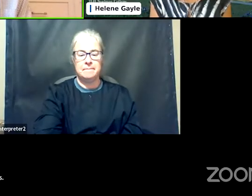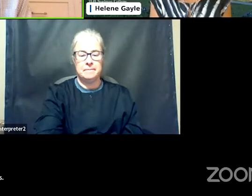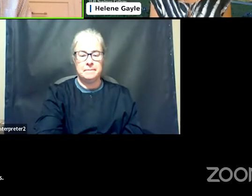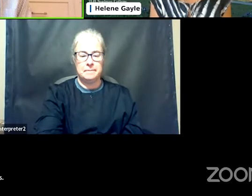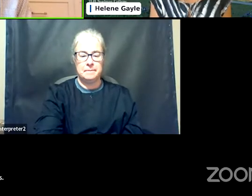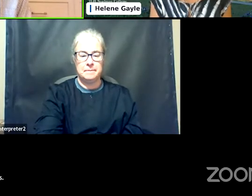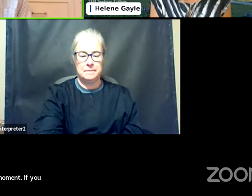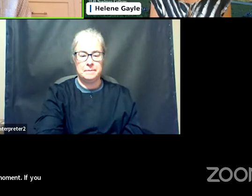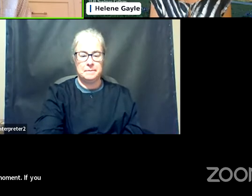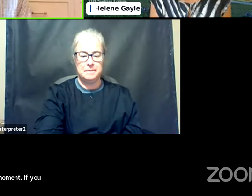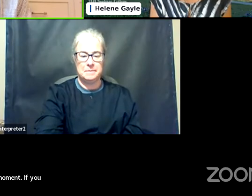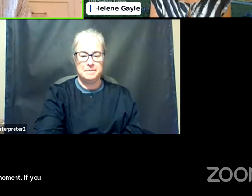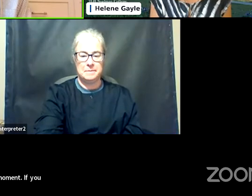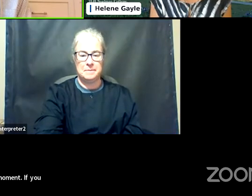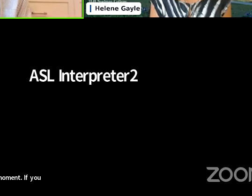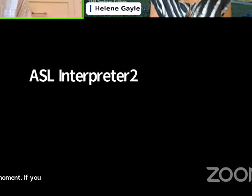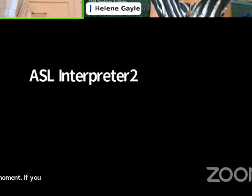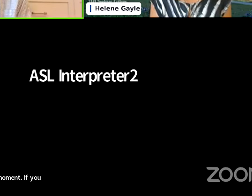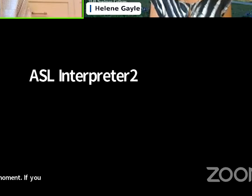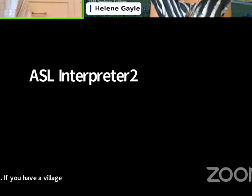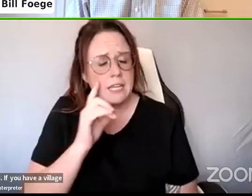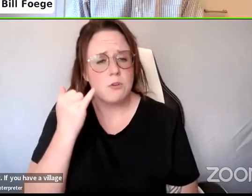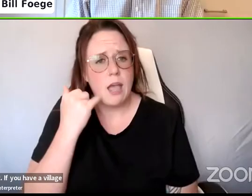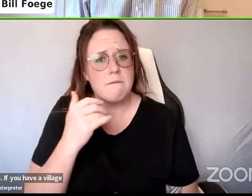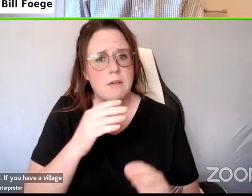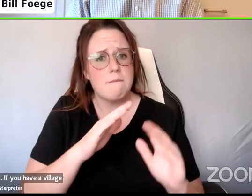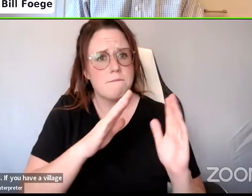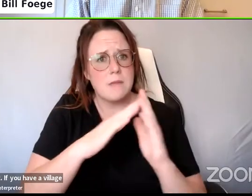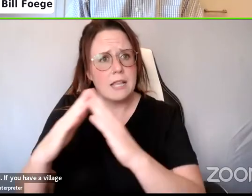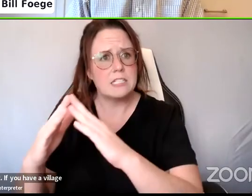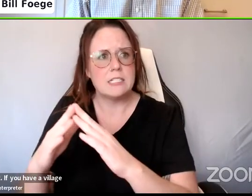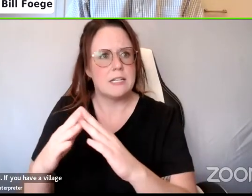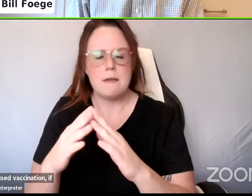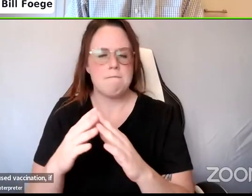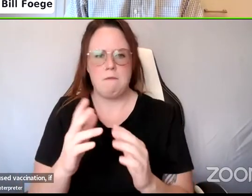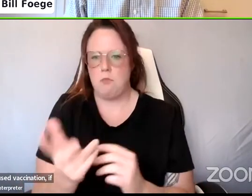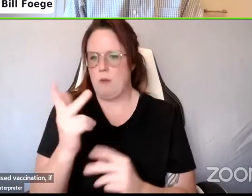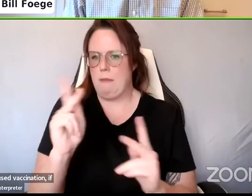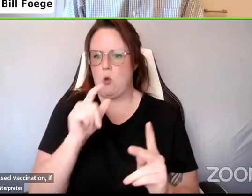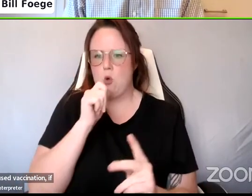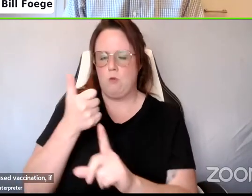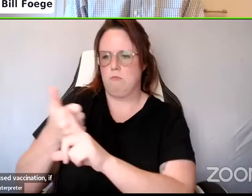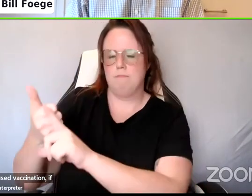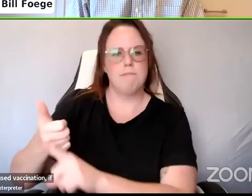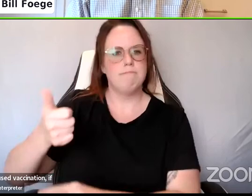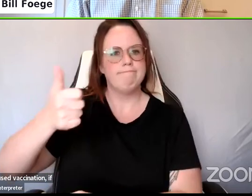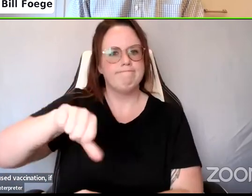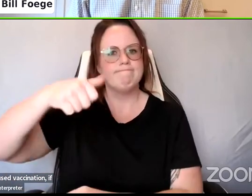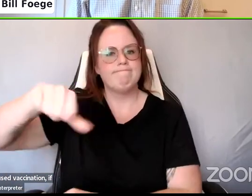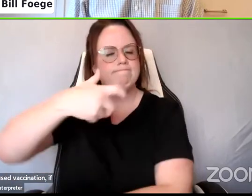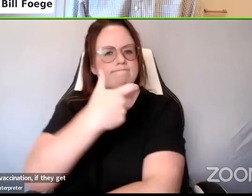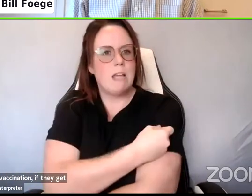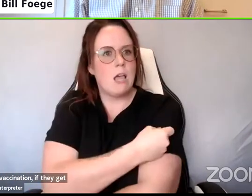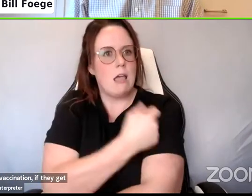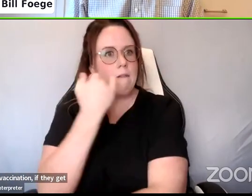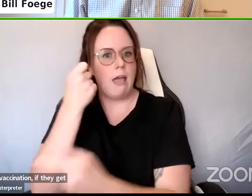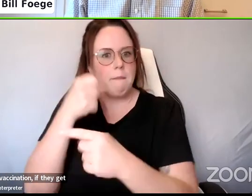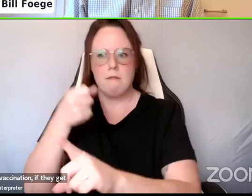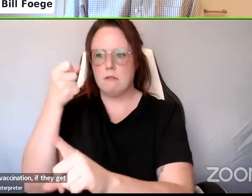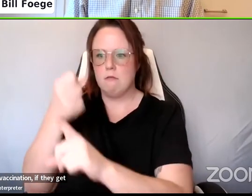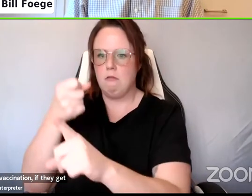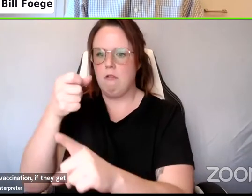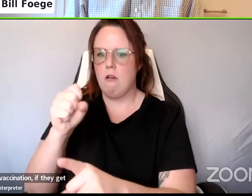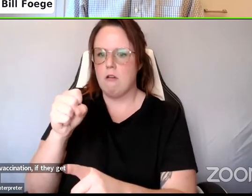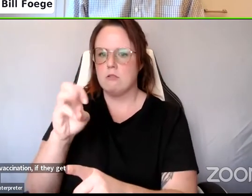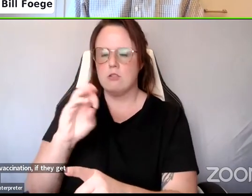if you have a village with three people who have refused vaccination if they get a smallpox everyone around